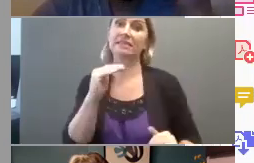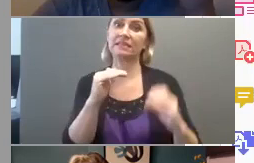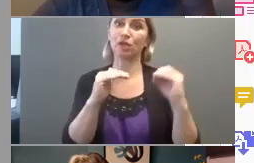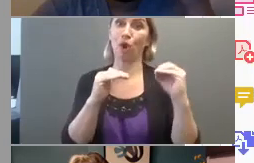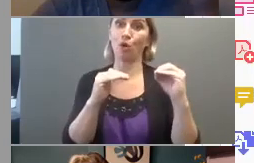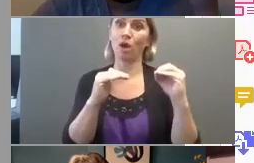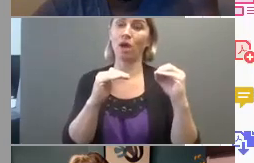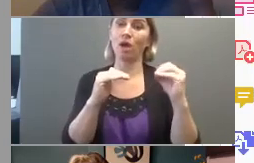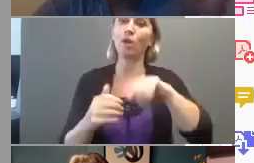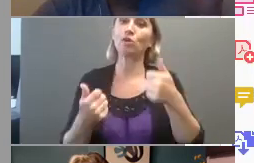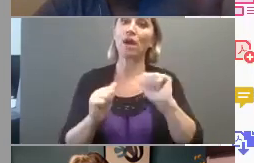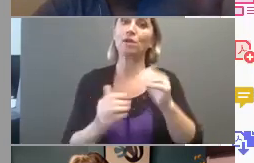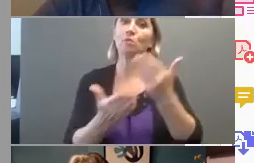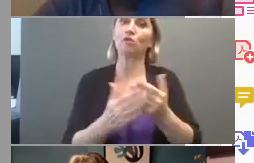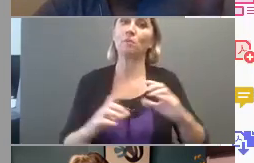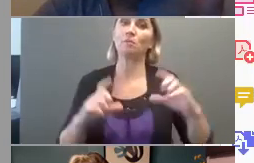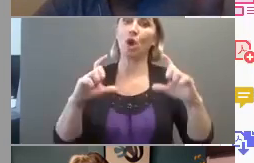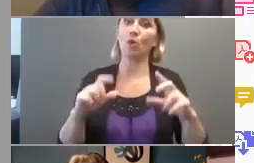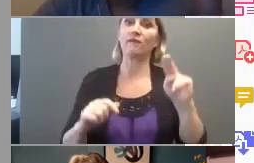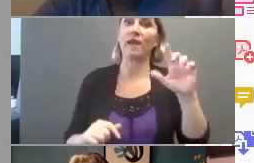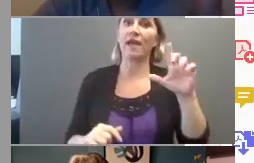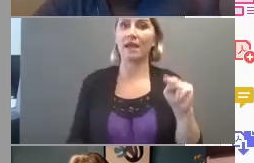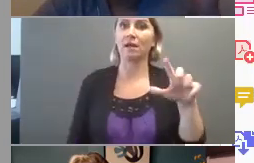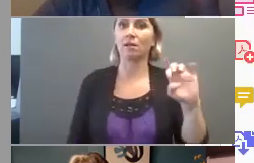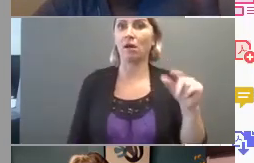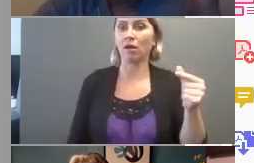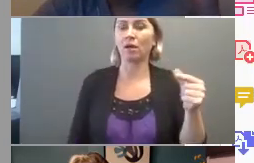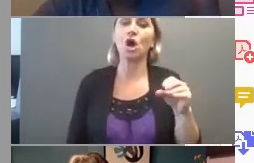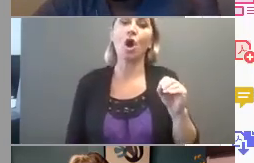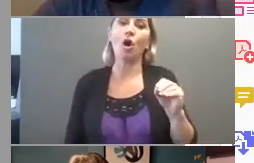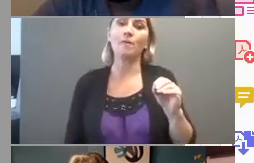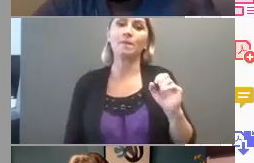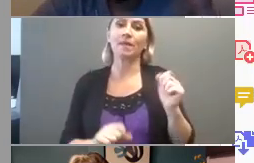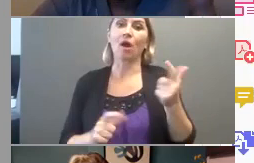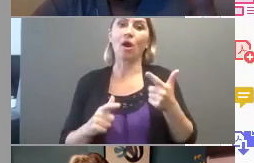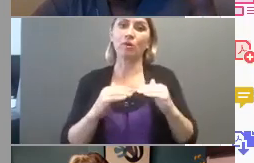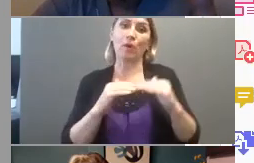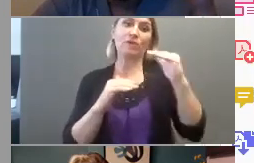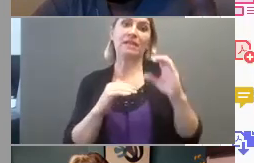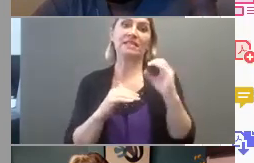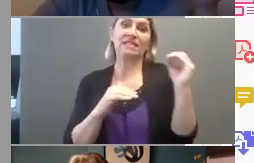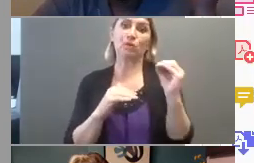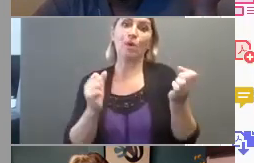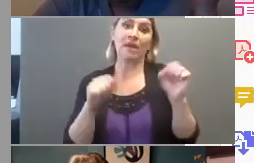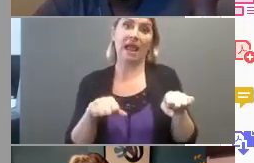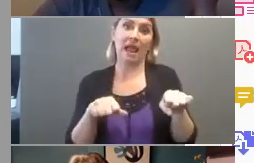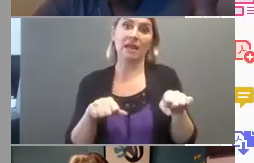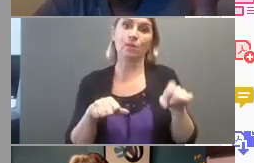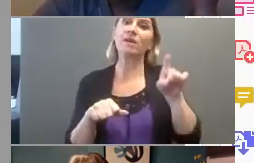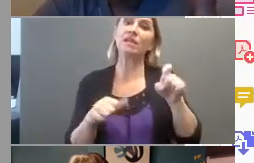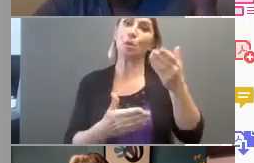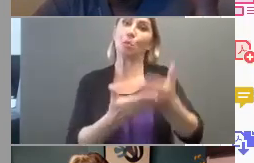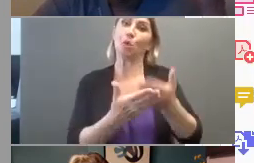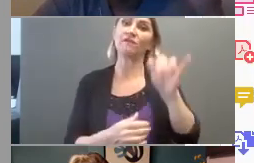we are trying to prove big O of n log n. Right. So for all n greater than 0, we need to prove that